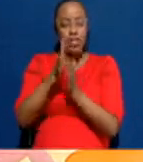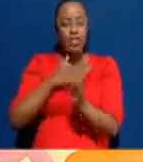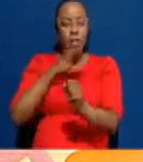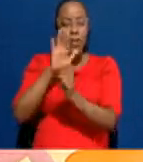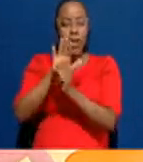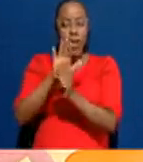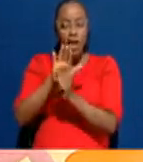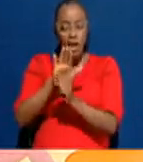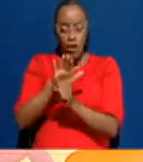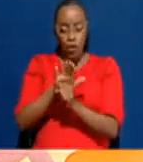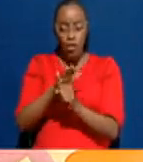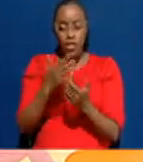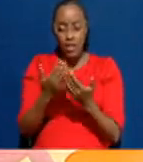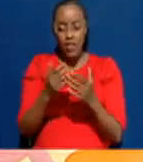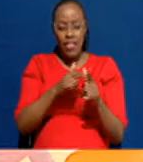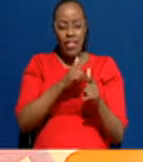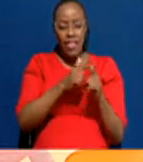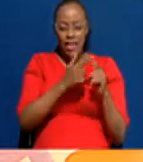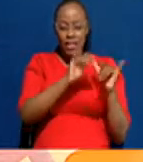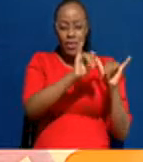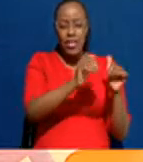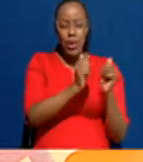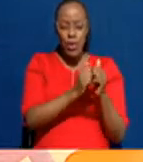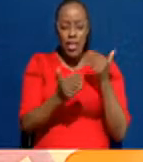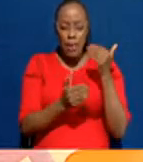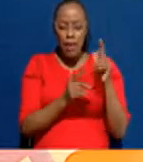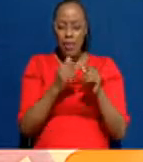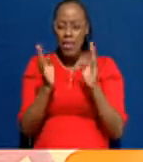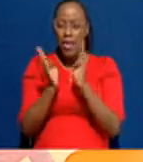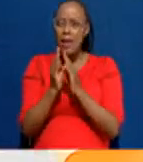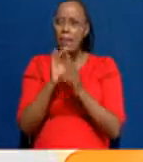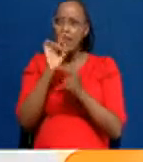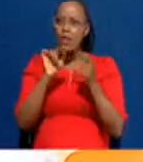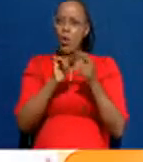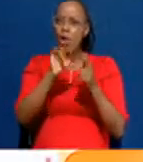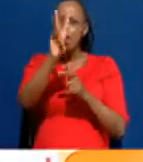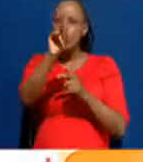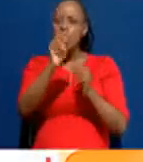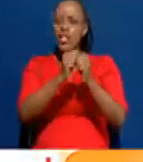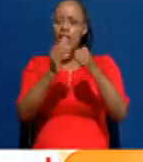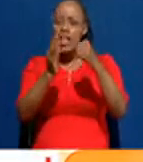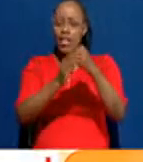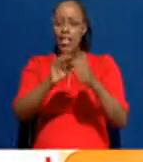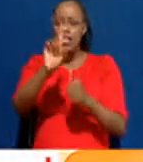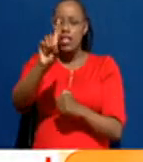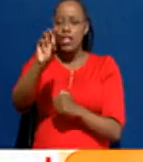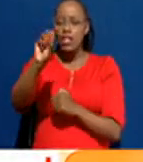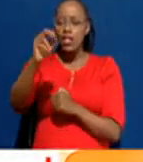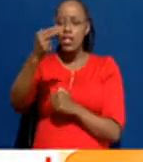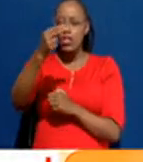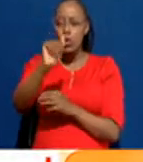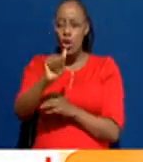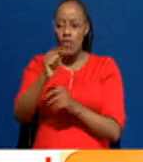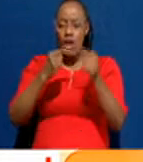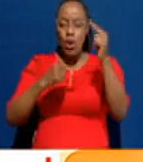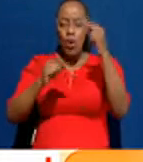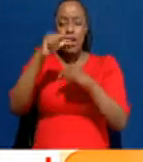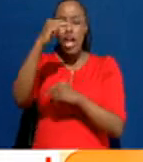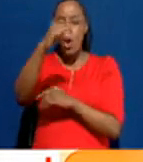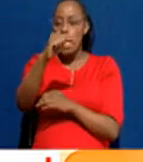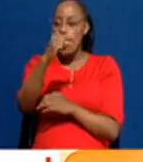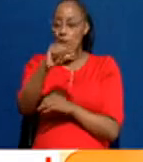kwenda matana leave na kurudi. Tumepatana na yeye 2019 Doha, na yeye akawin gold medal,